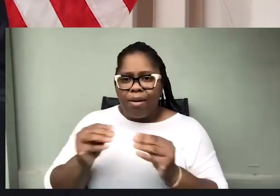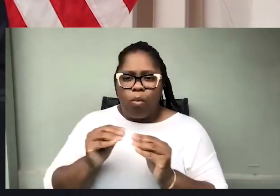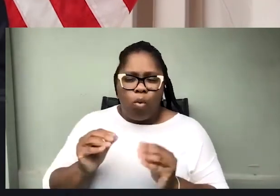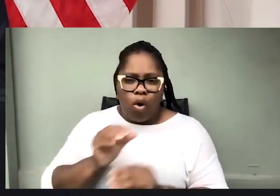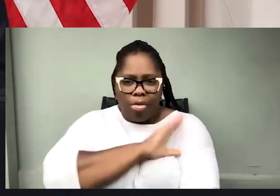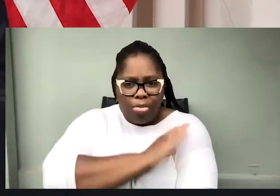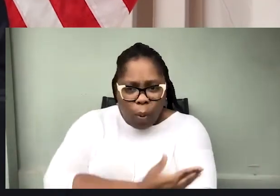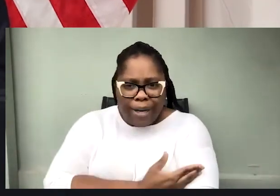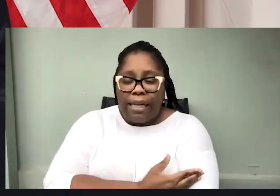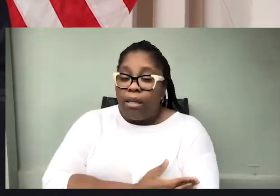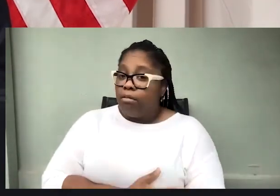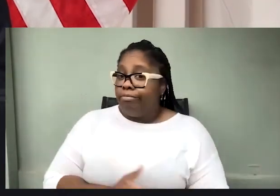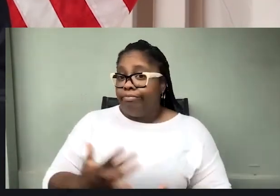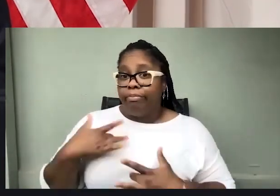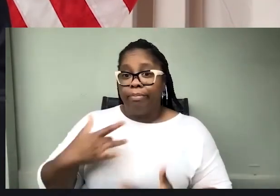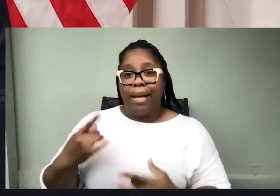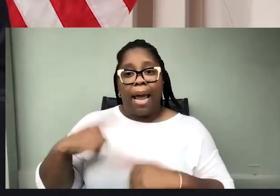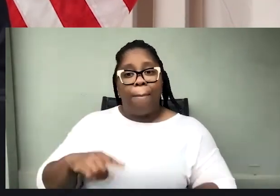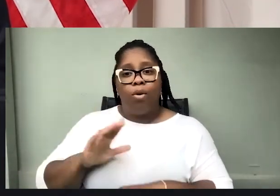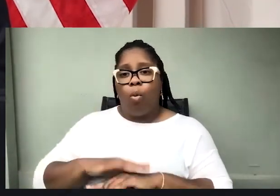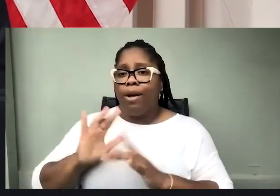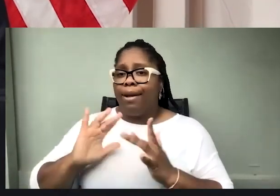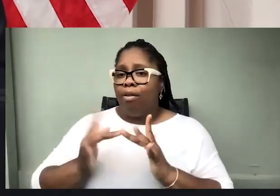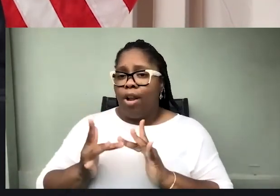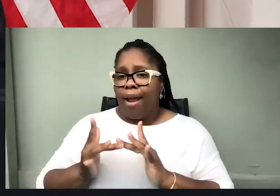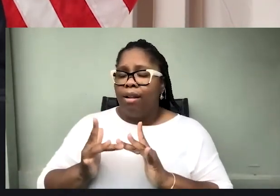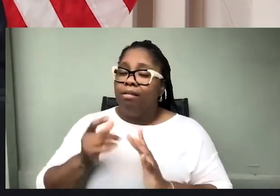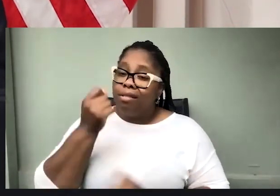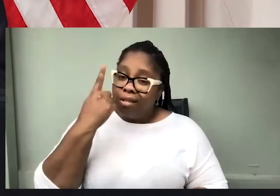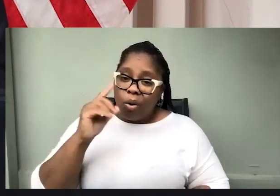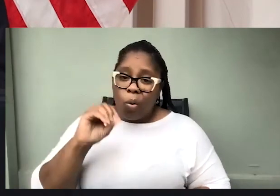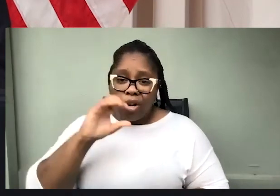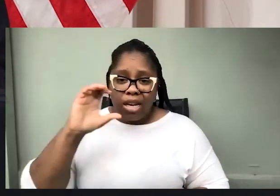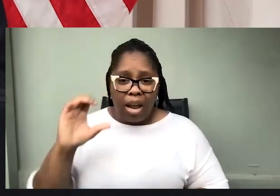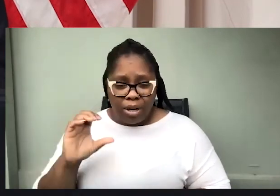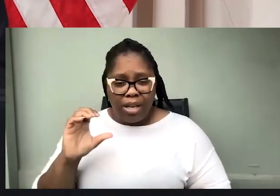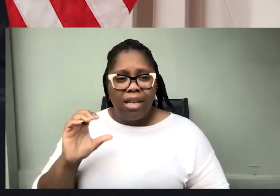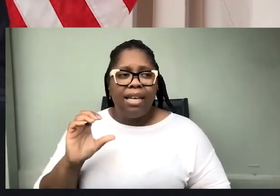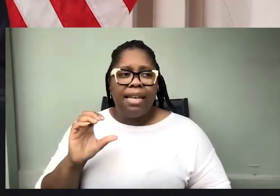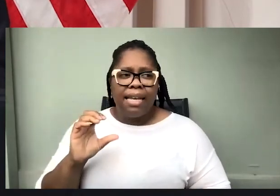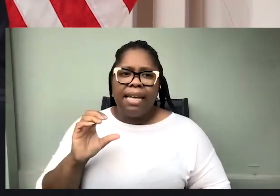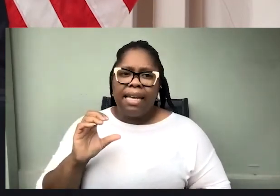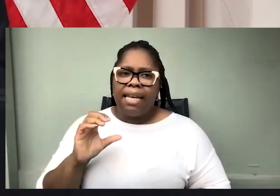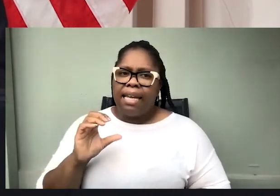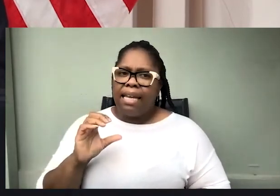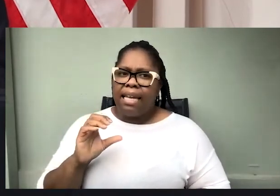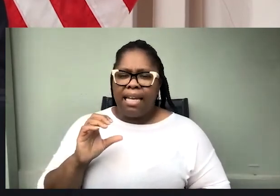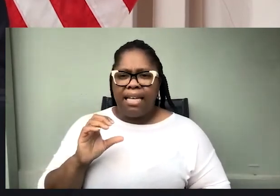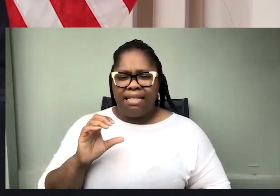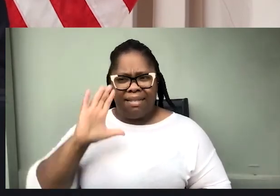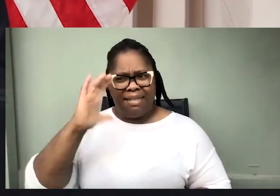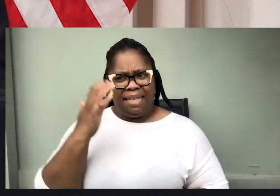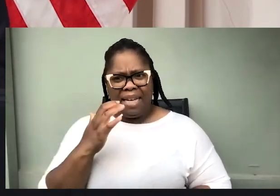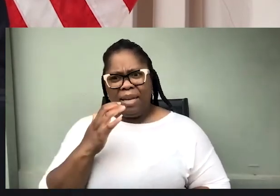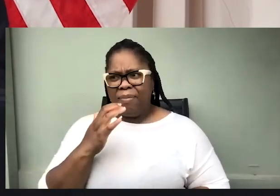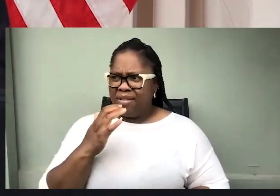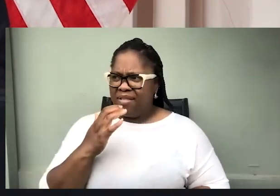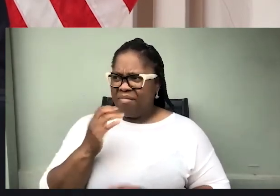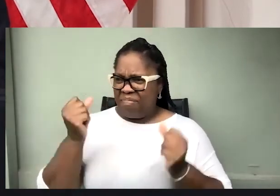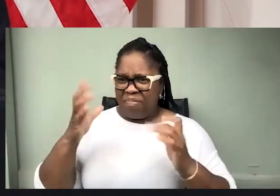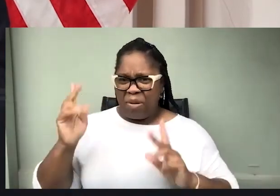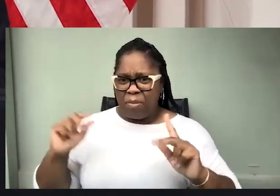it's now by internet, and while Orange County has become a magnet for such kinds of